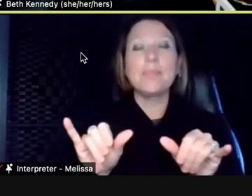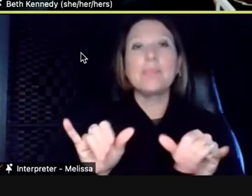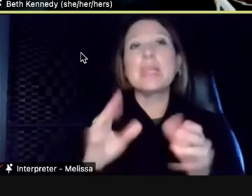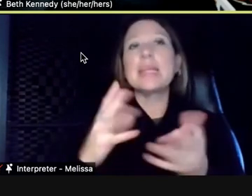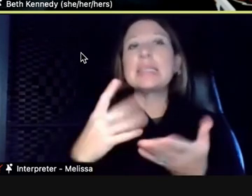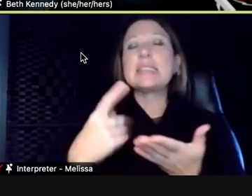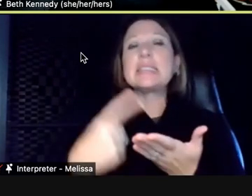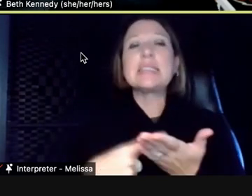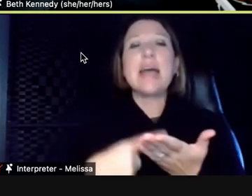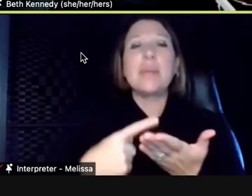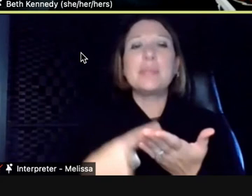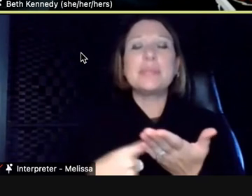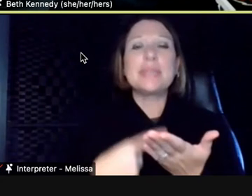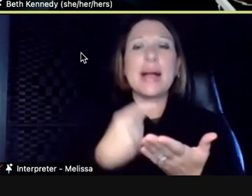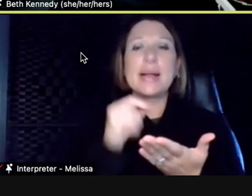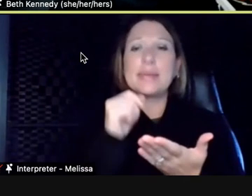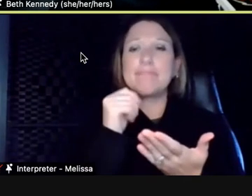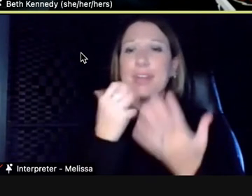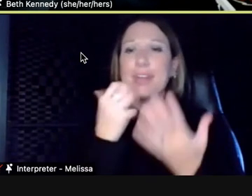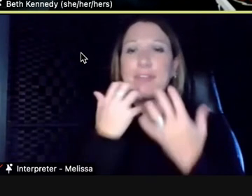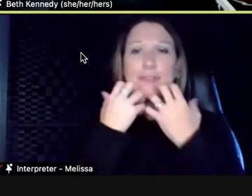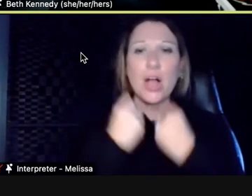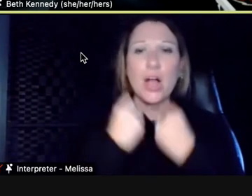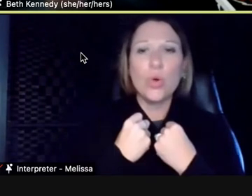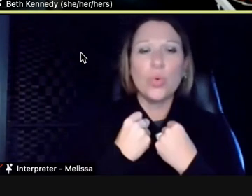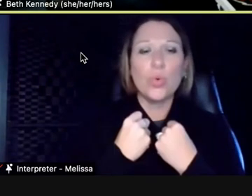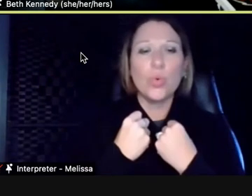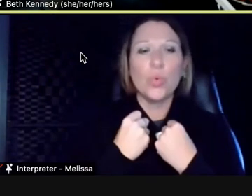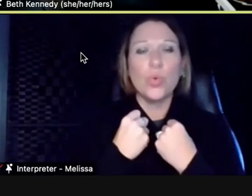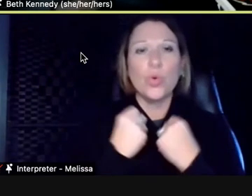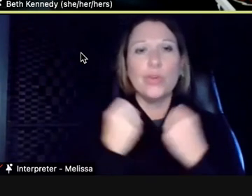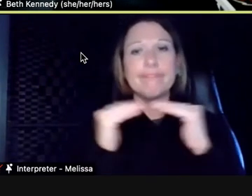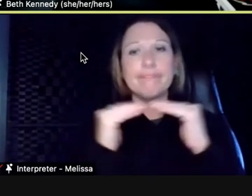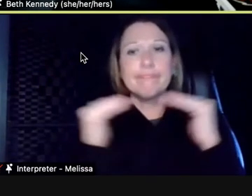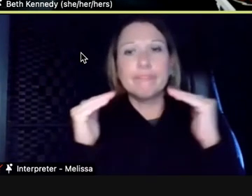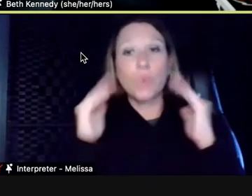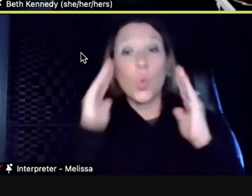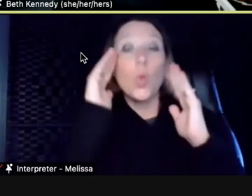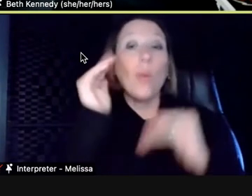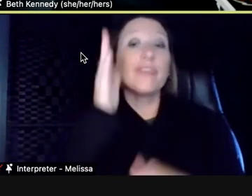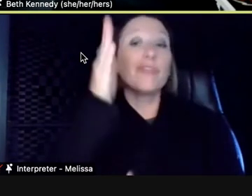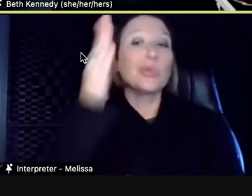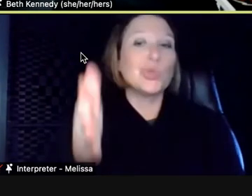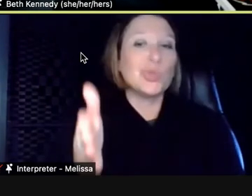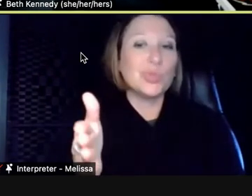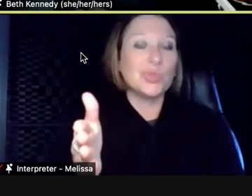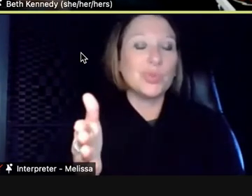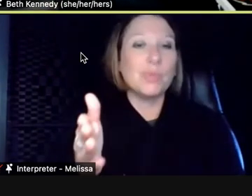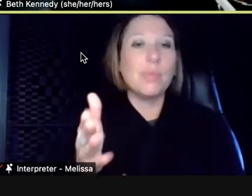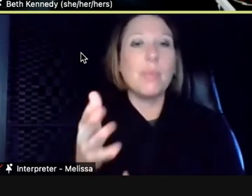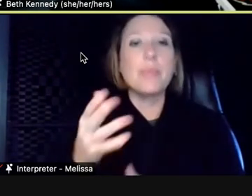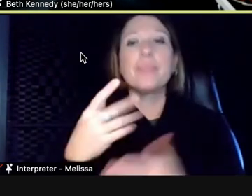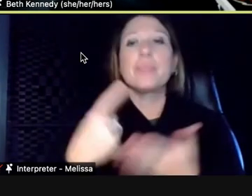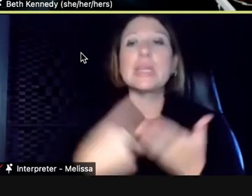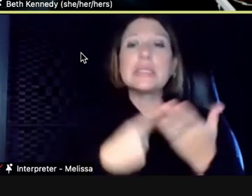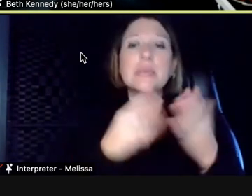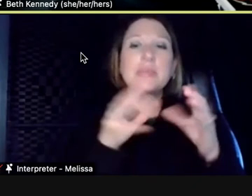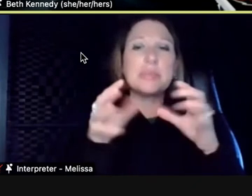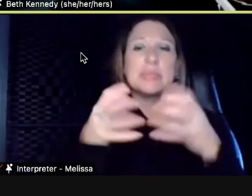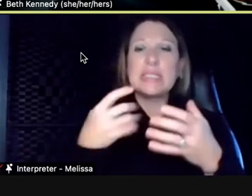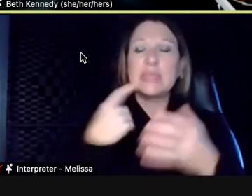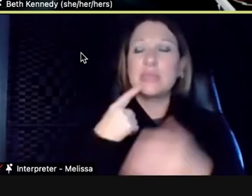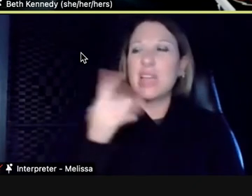not valued in the way that we hope that they will be in the future. And so teams might say, well, you don't need to come to